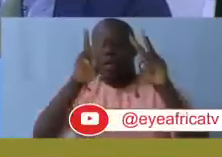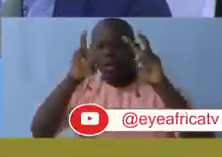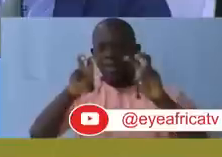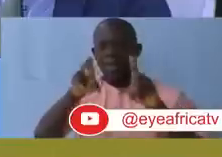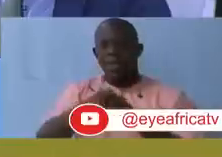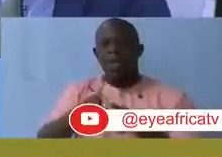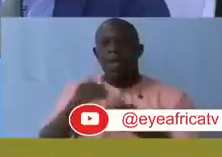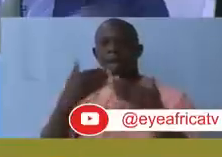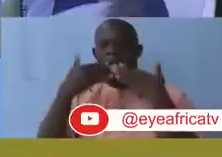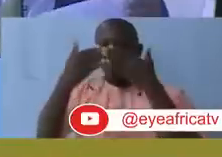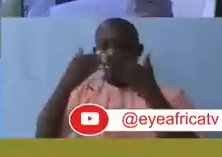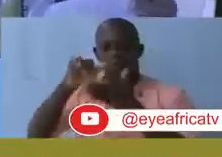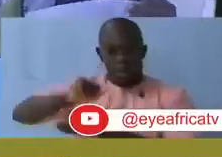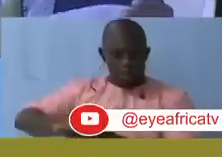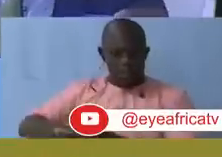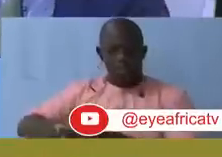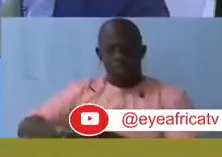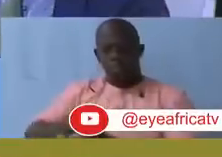I can only keep data